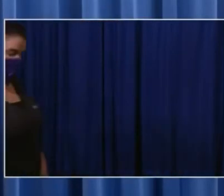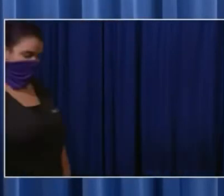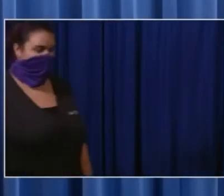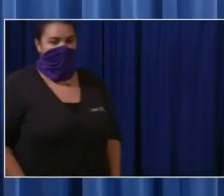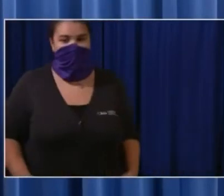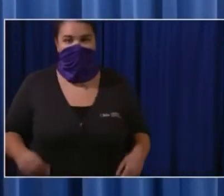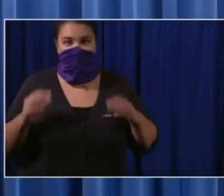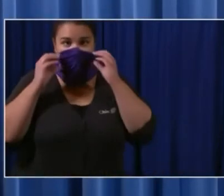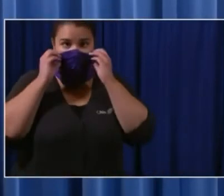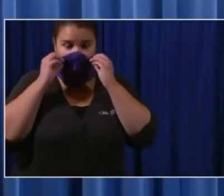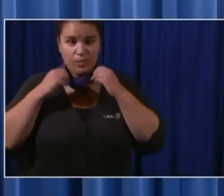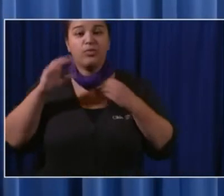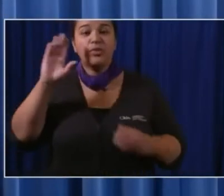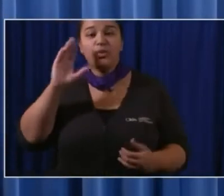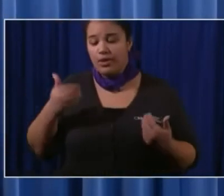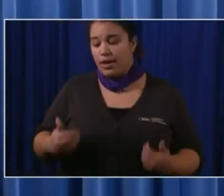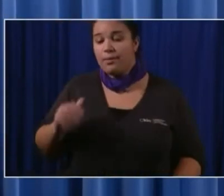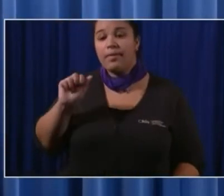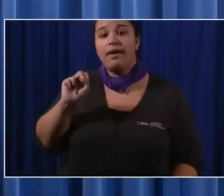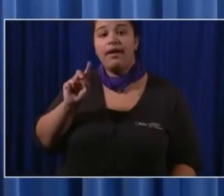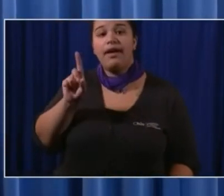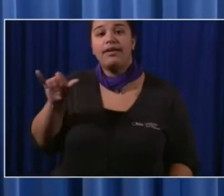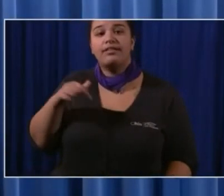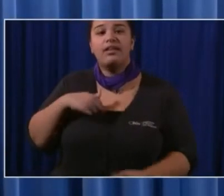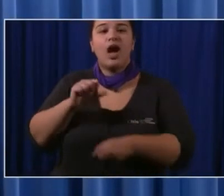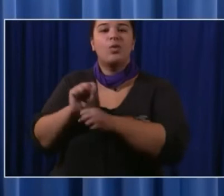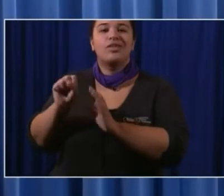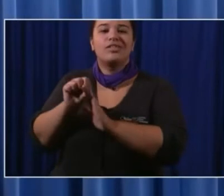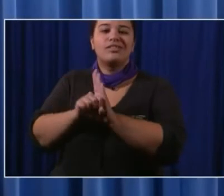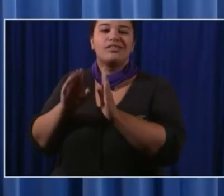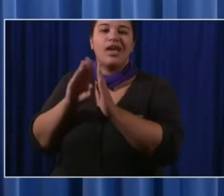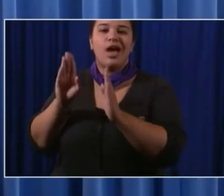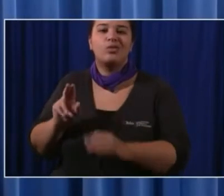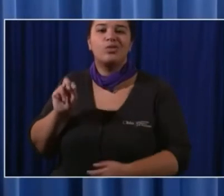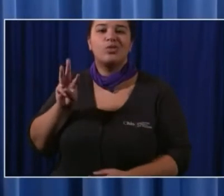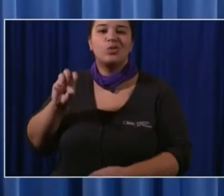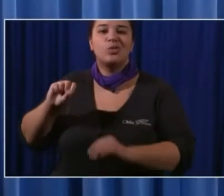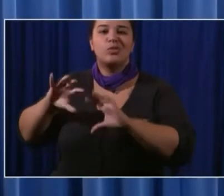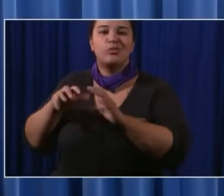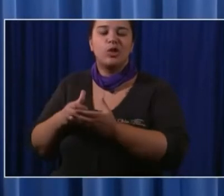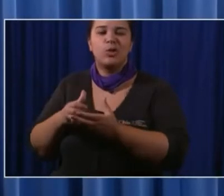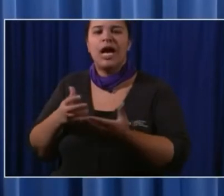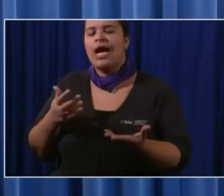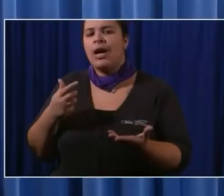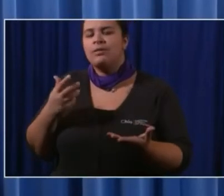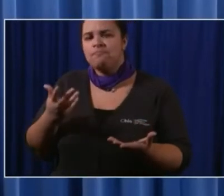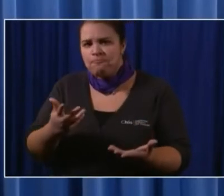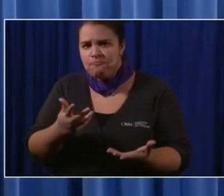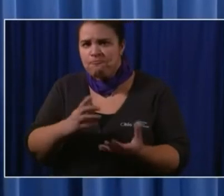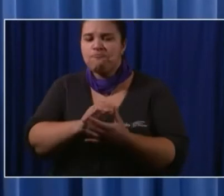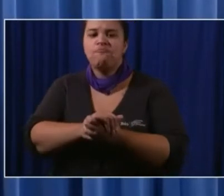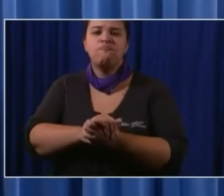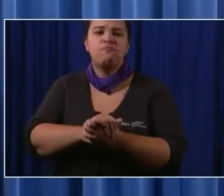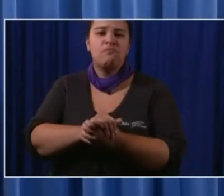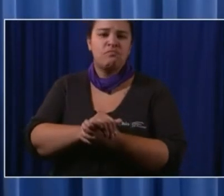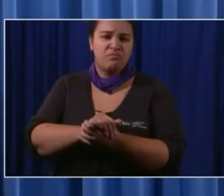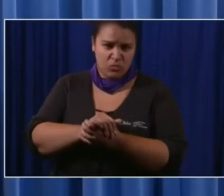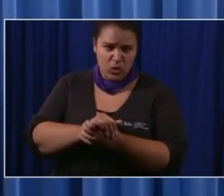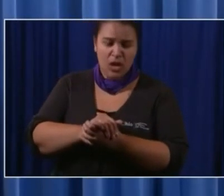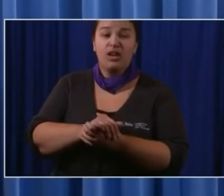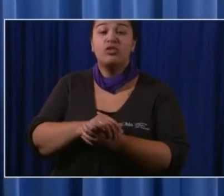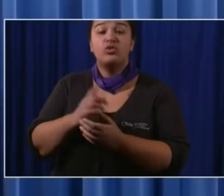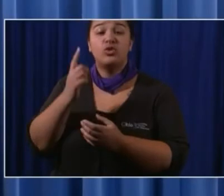Hi, Governor. Andy Chow with Ohio Public Radio and Television State House News Bureau. I'm wondering, would you consider calling a special session of